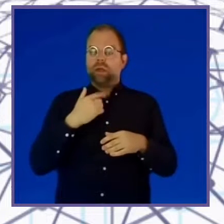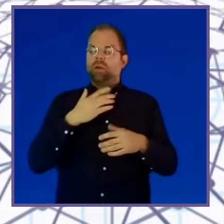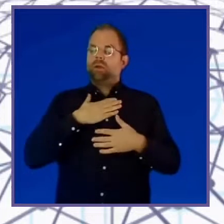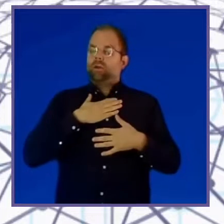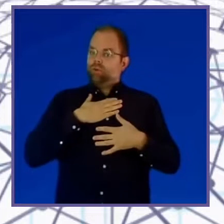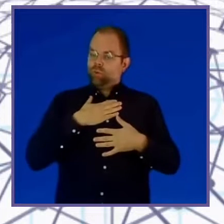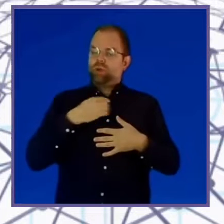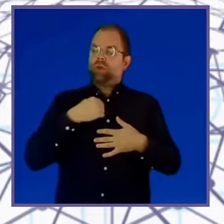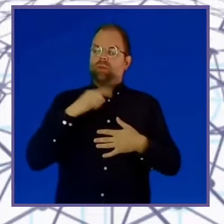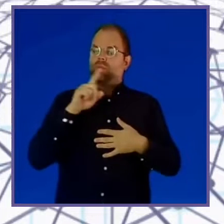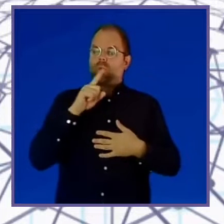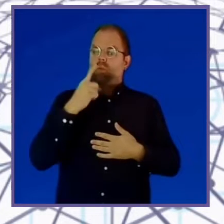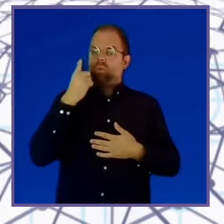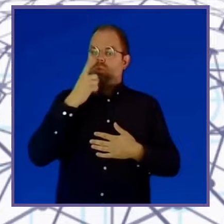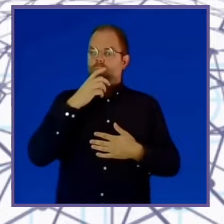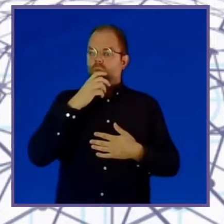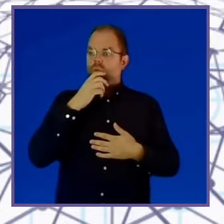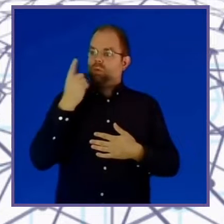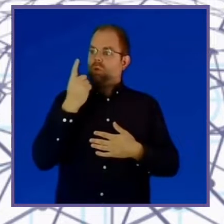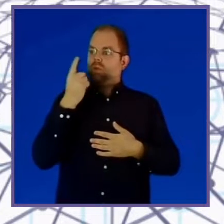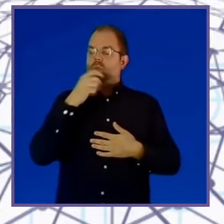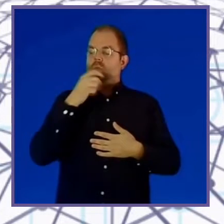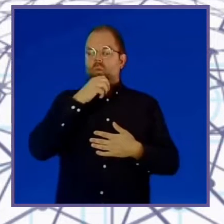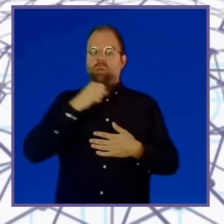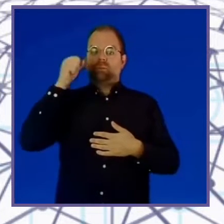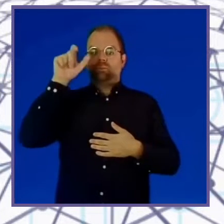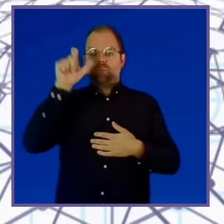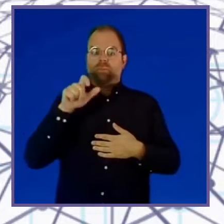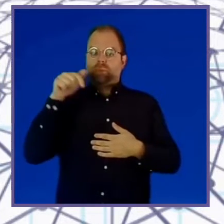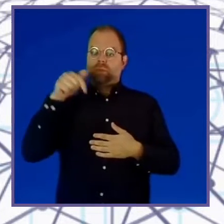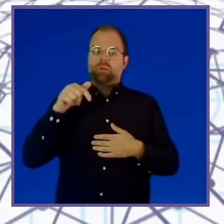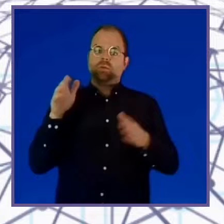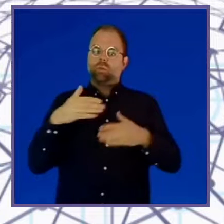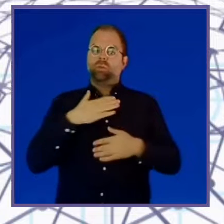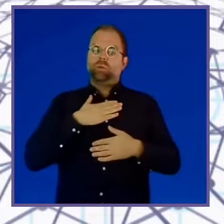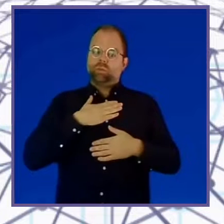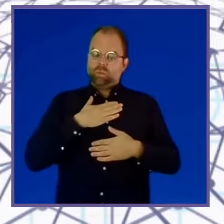undergraduate program at IIT Madras. So I was also a student there.